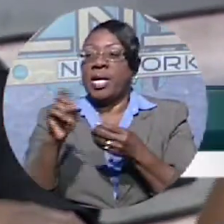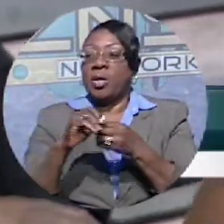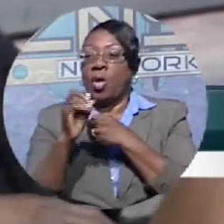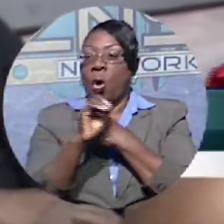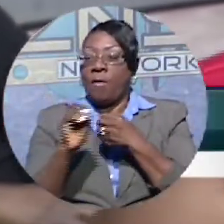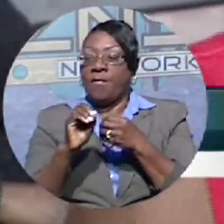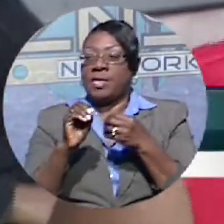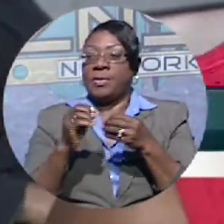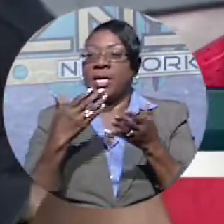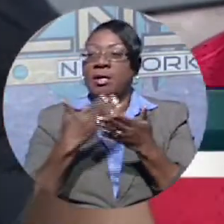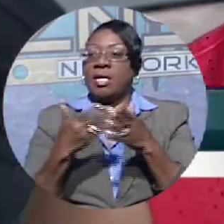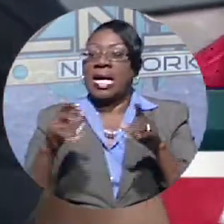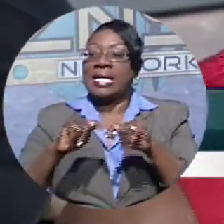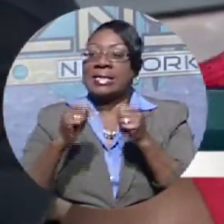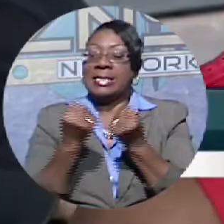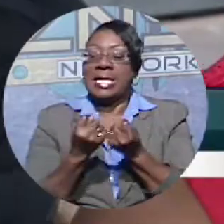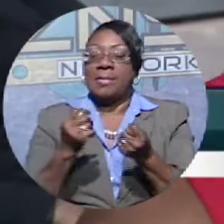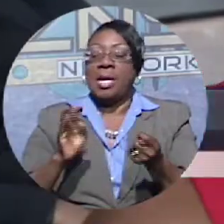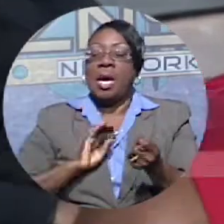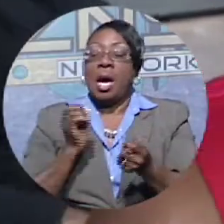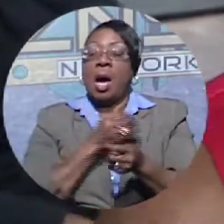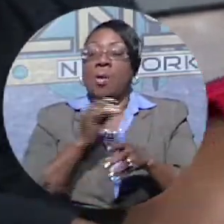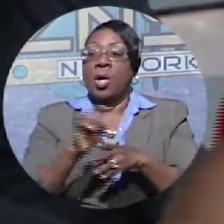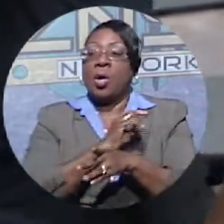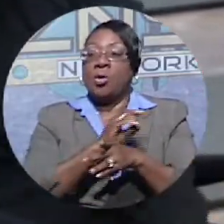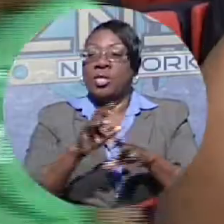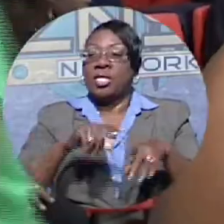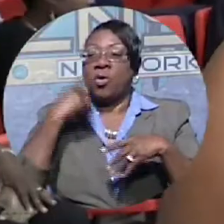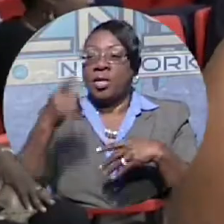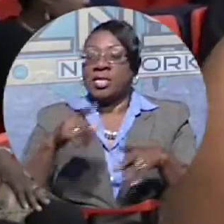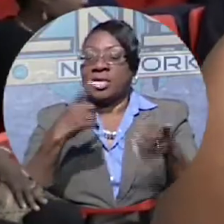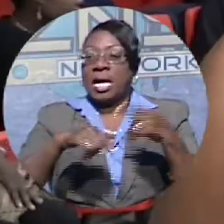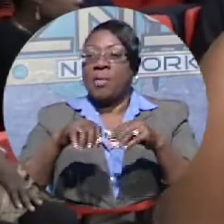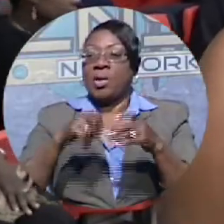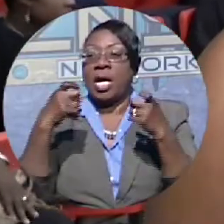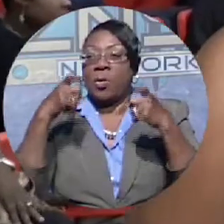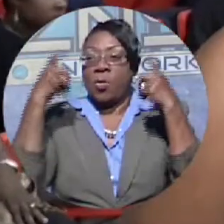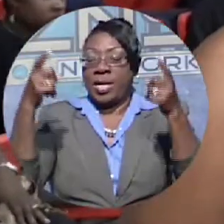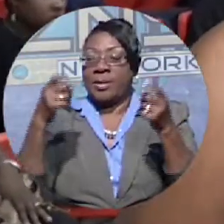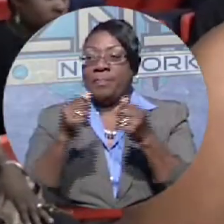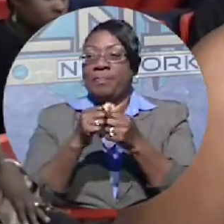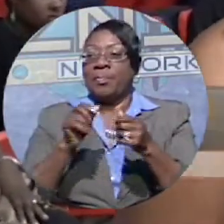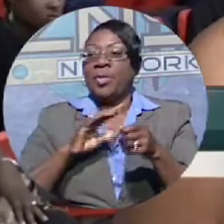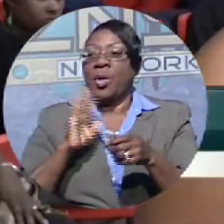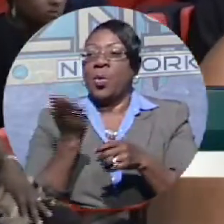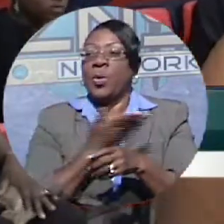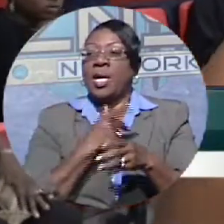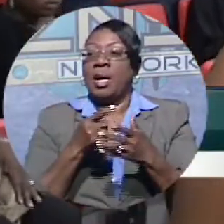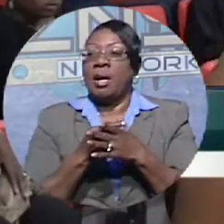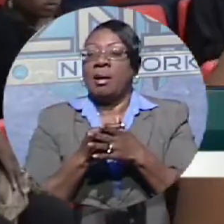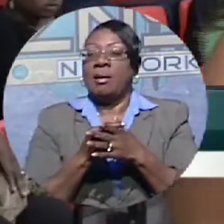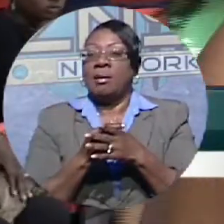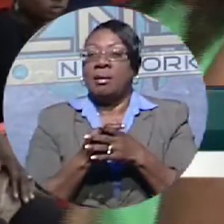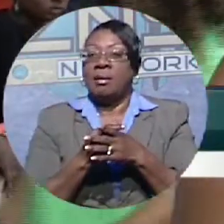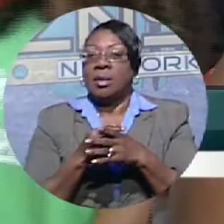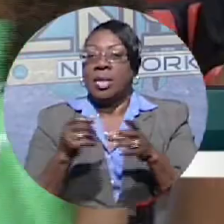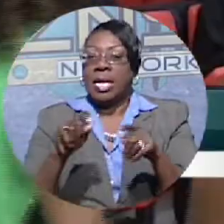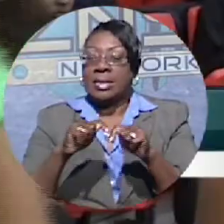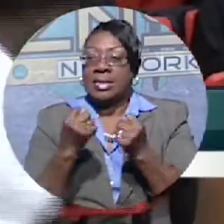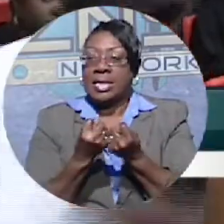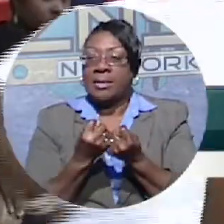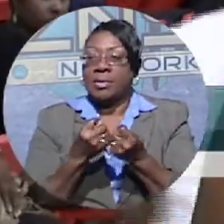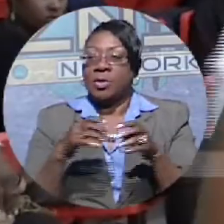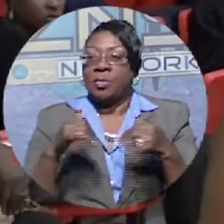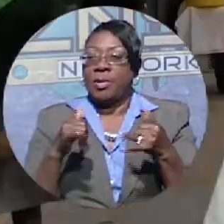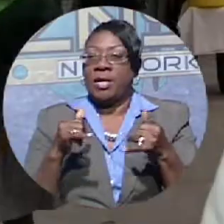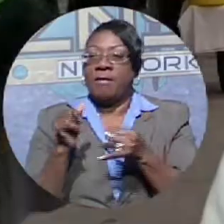as a team. Our coaches coached us well. We were able to come out and get the win. We started off slow, yeah, but we come together as a team to put it back together